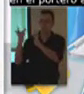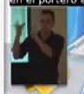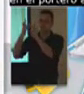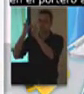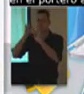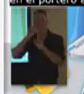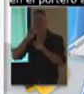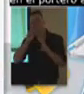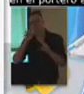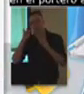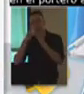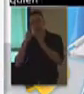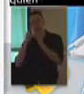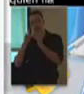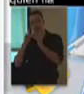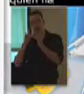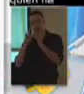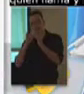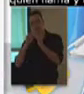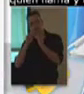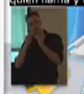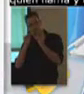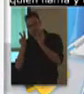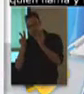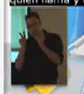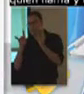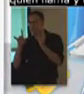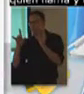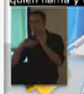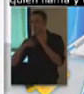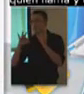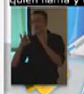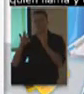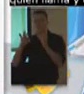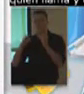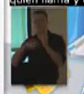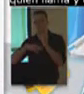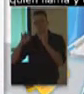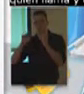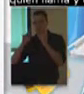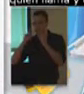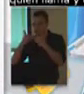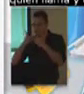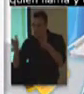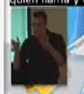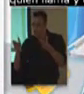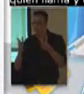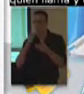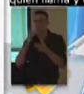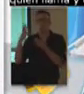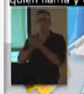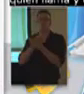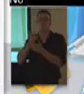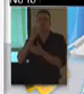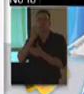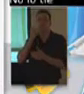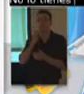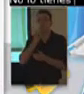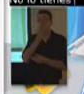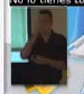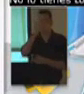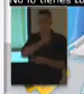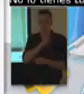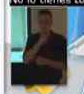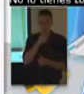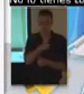then they get an image of who is calling at the door and they can decide whether to open or not. It's not connected all the time, but just